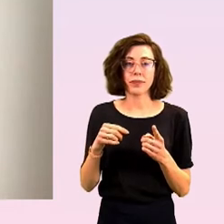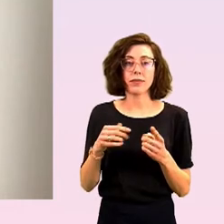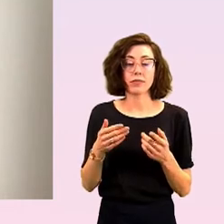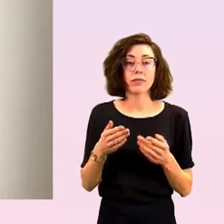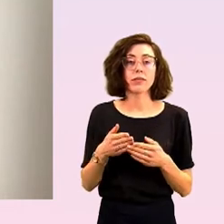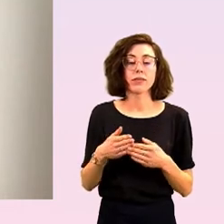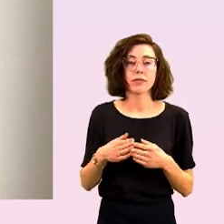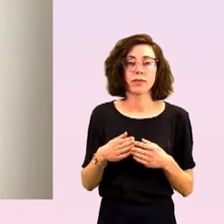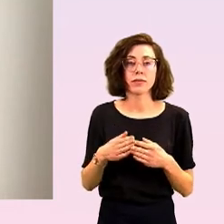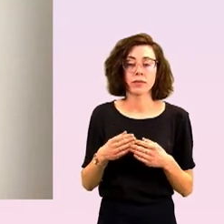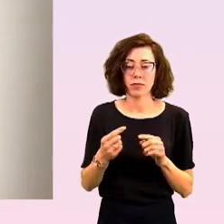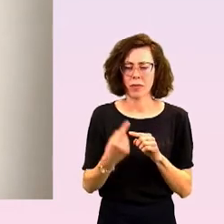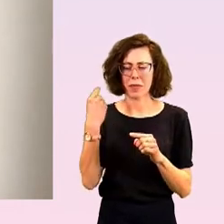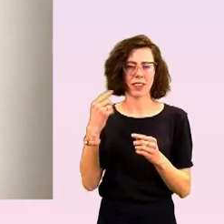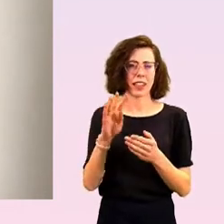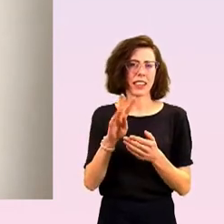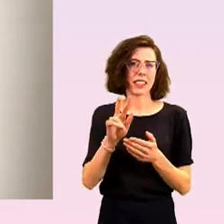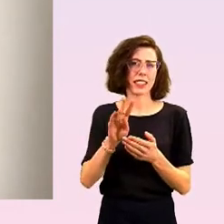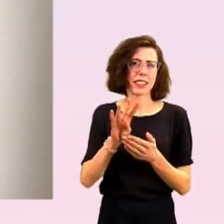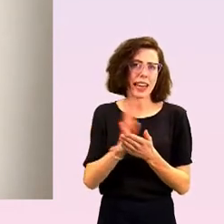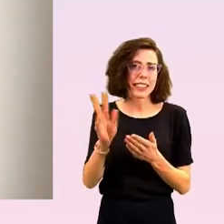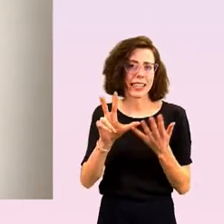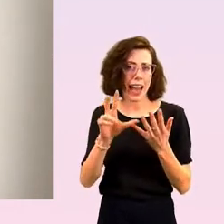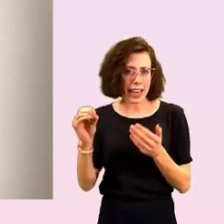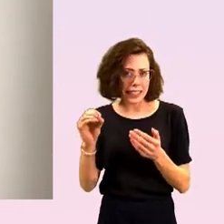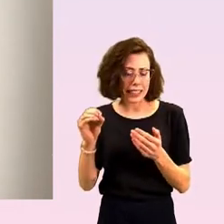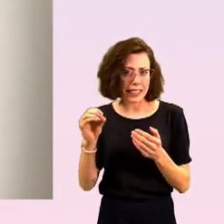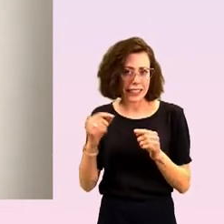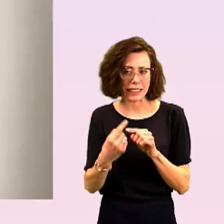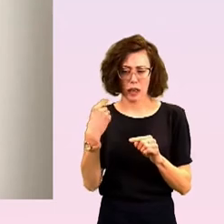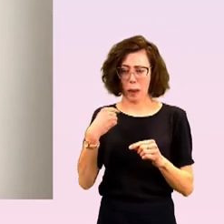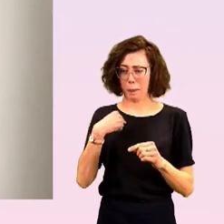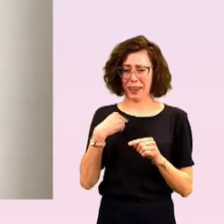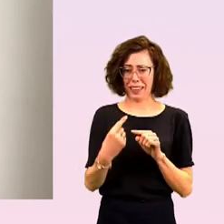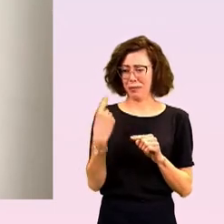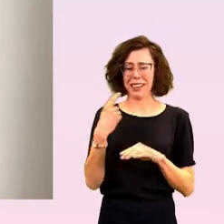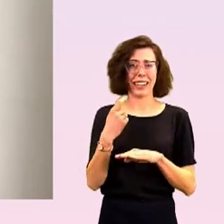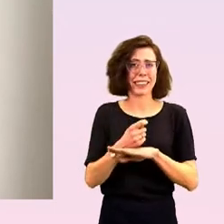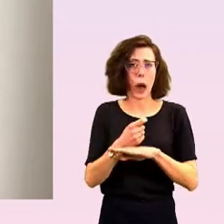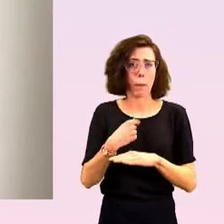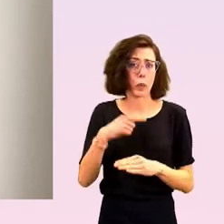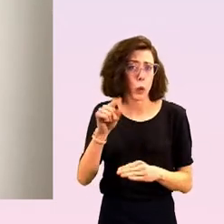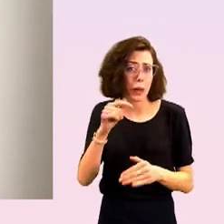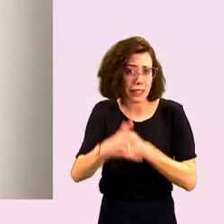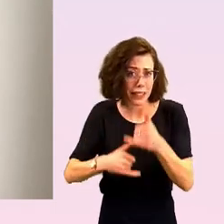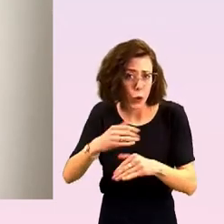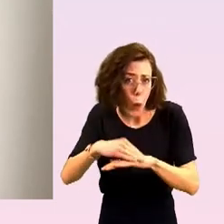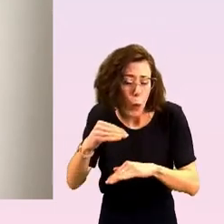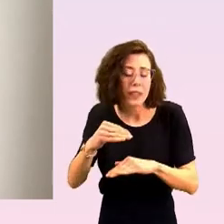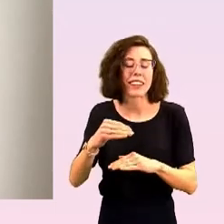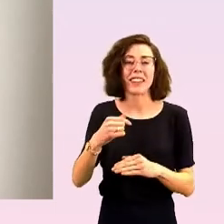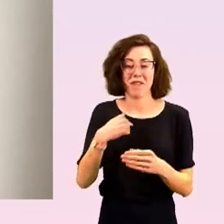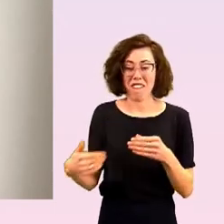Throughout the 1980s, that would have been, I believe, in my 20s, I was very involved